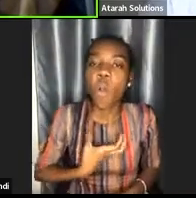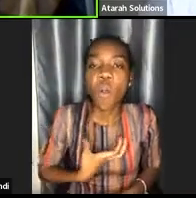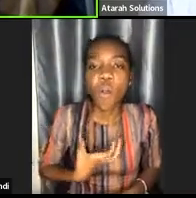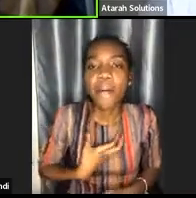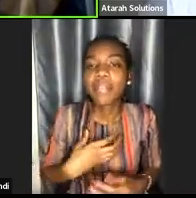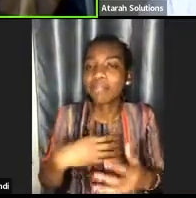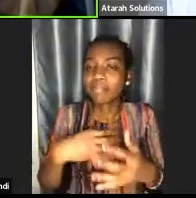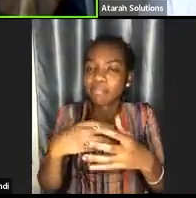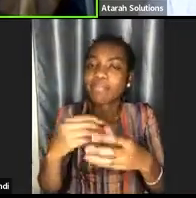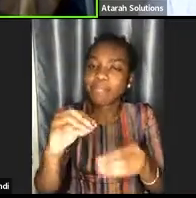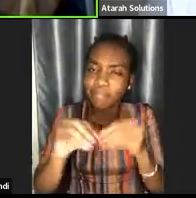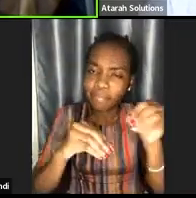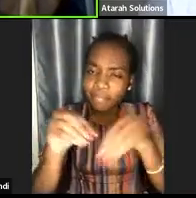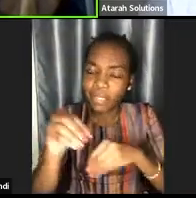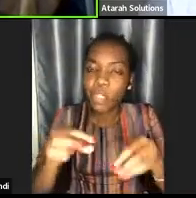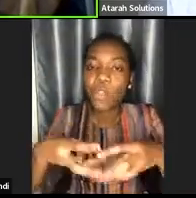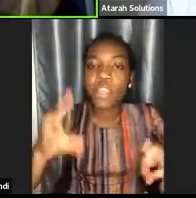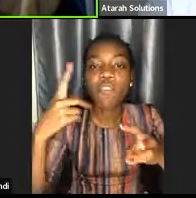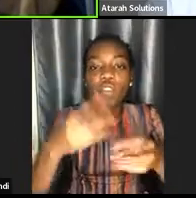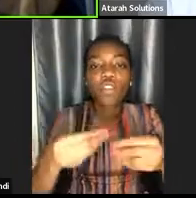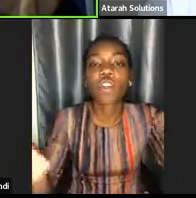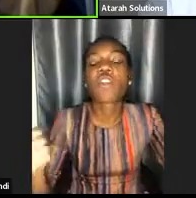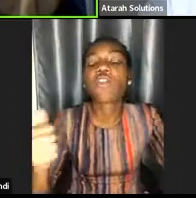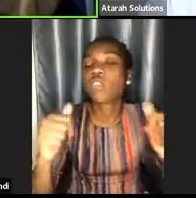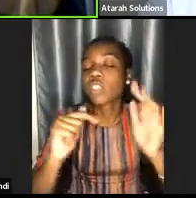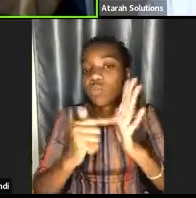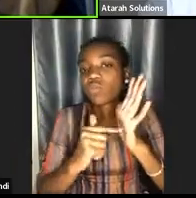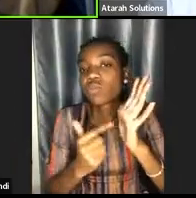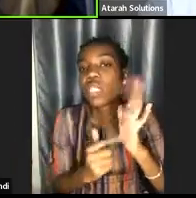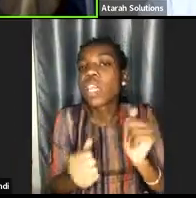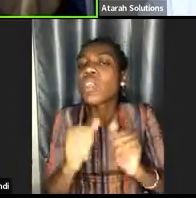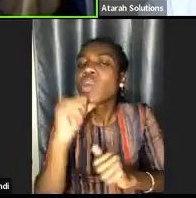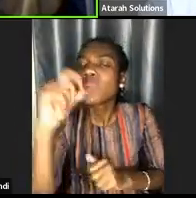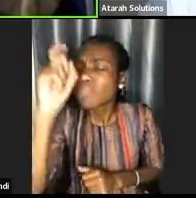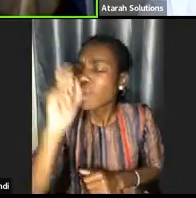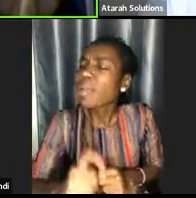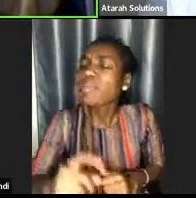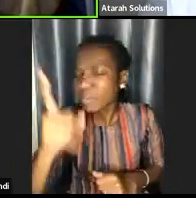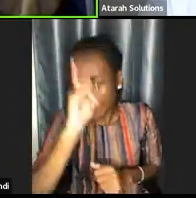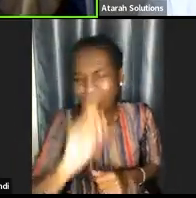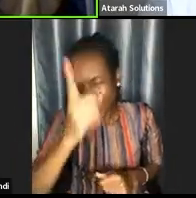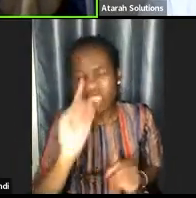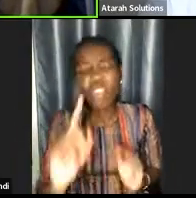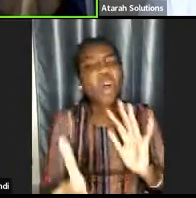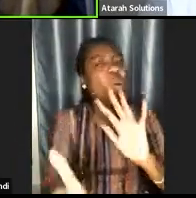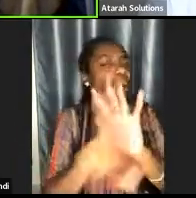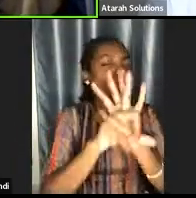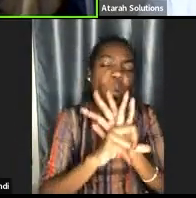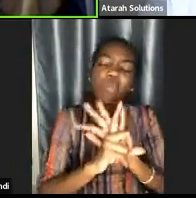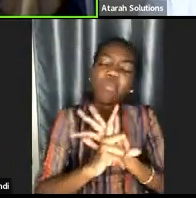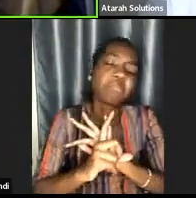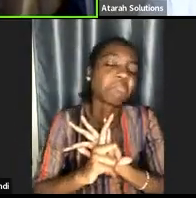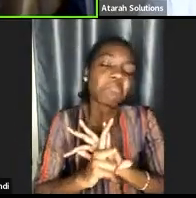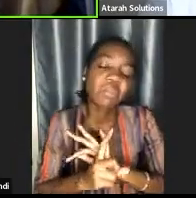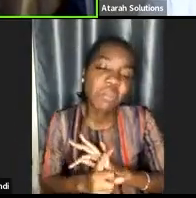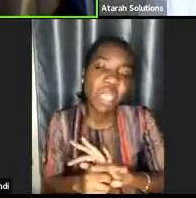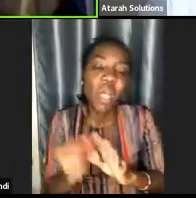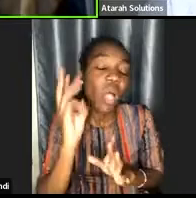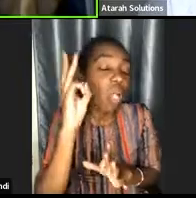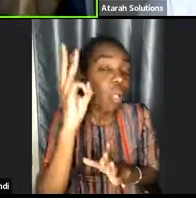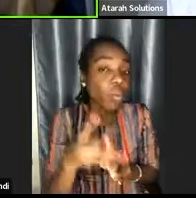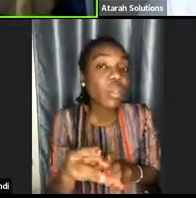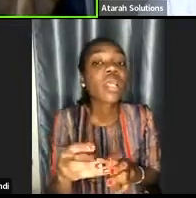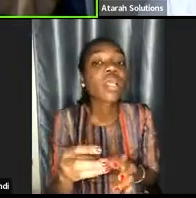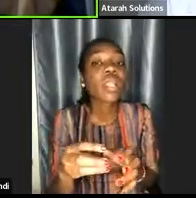way of resolving disputes. So it's not governed by strict laws or precedents. It's simply what works for